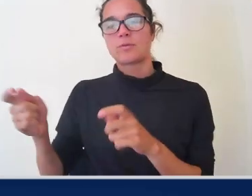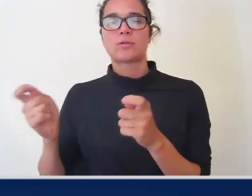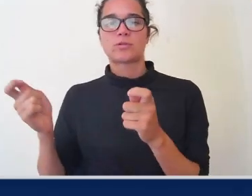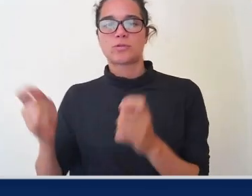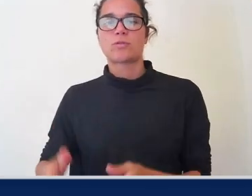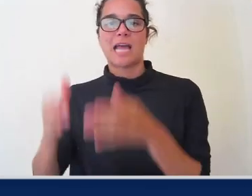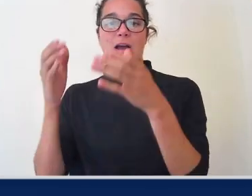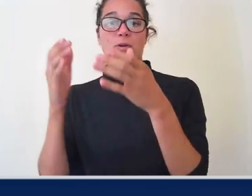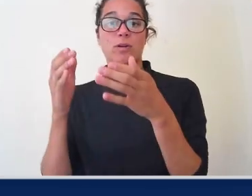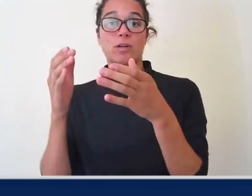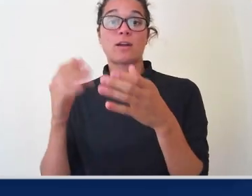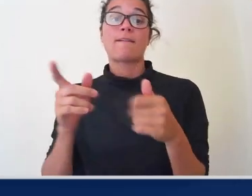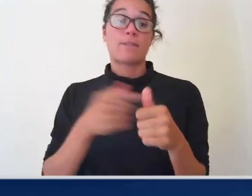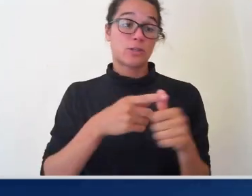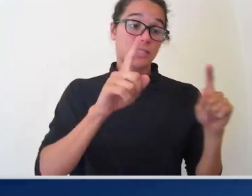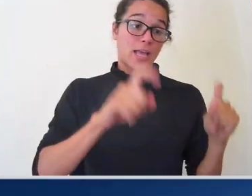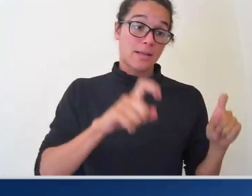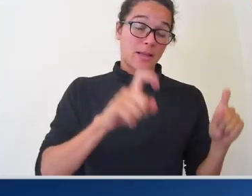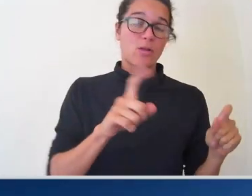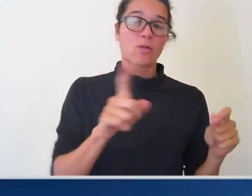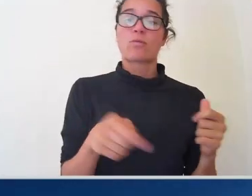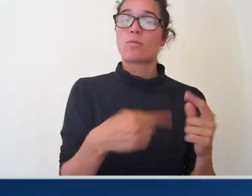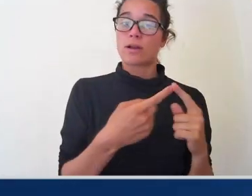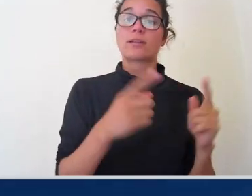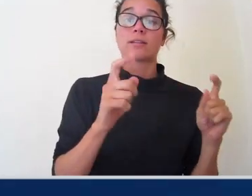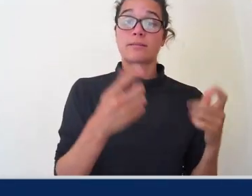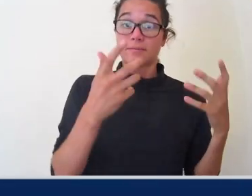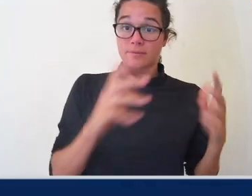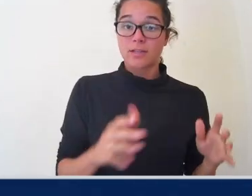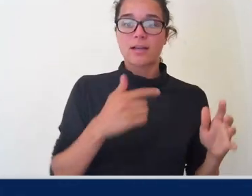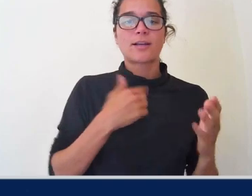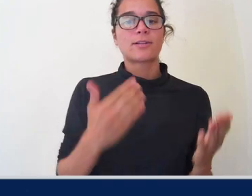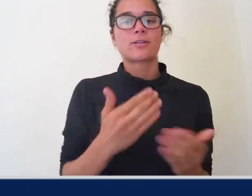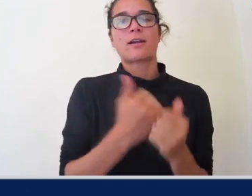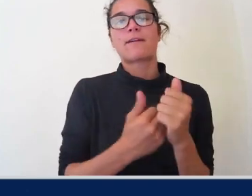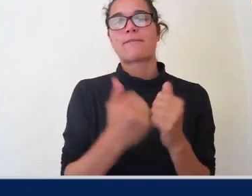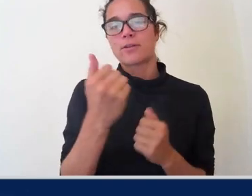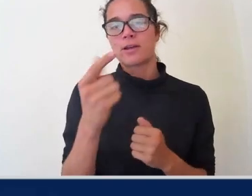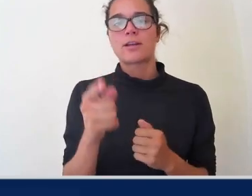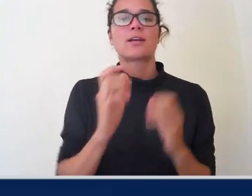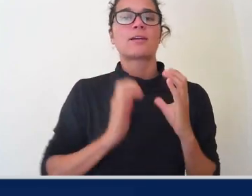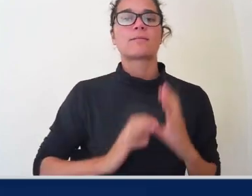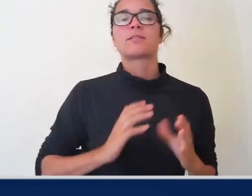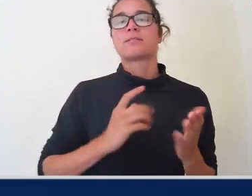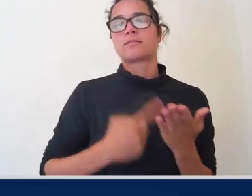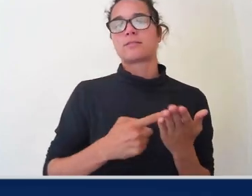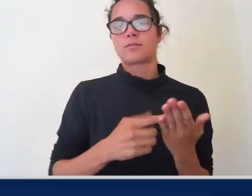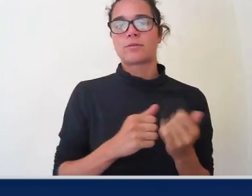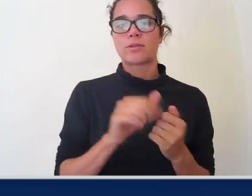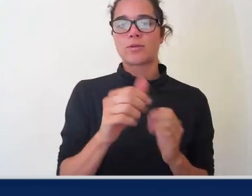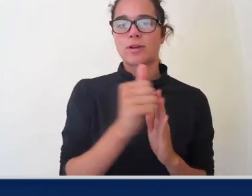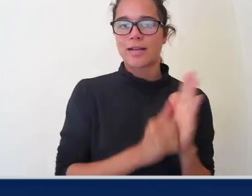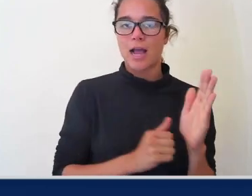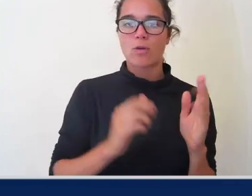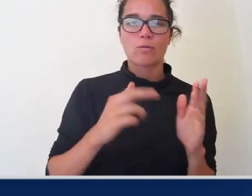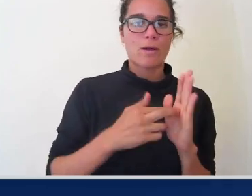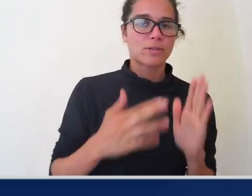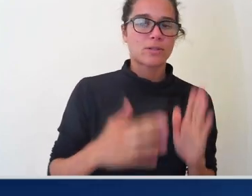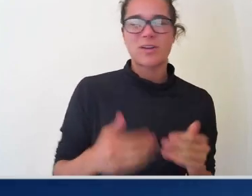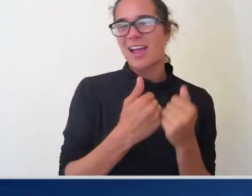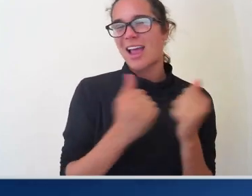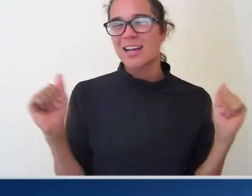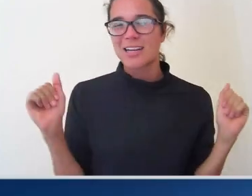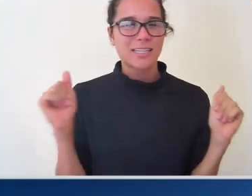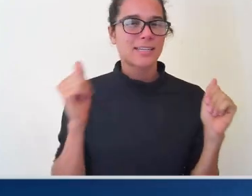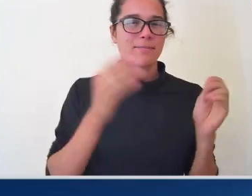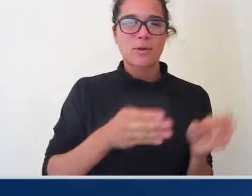done that assessment, I encourage every customer to talk to your account representative or any persona that or any person that you